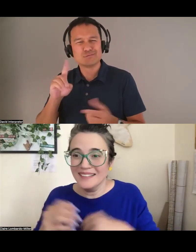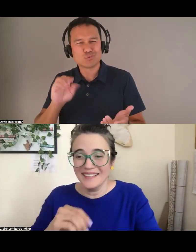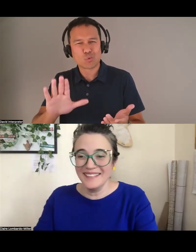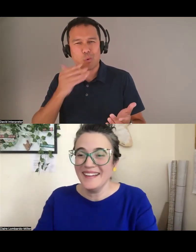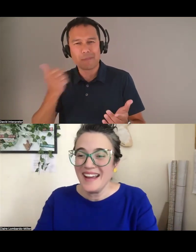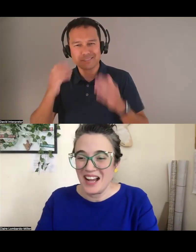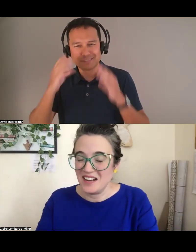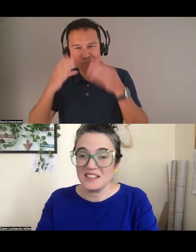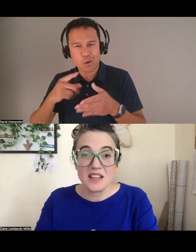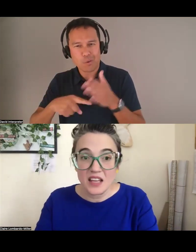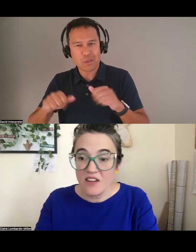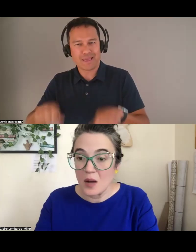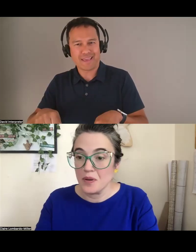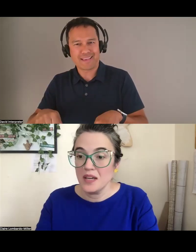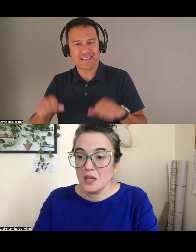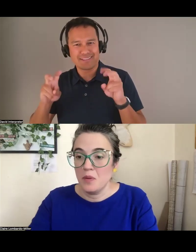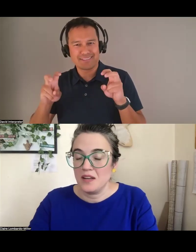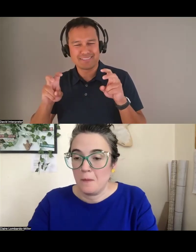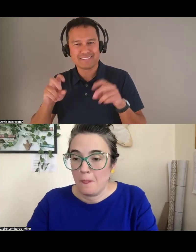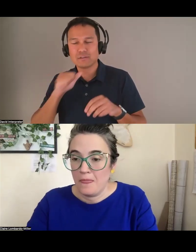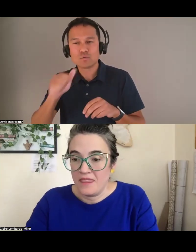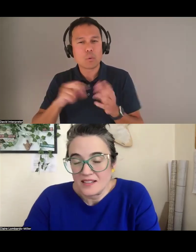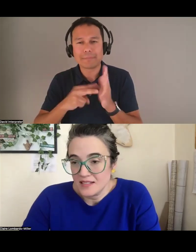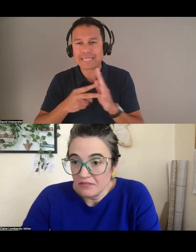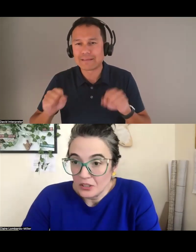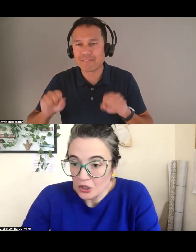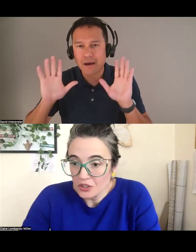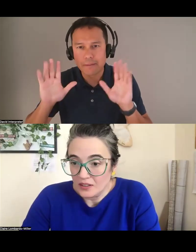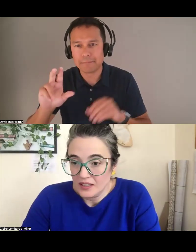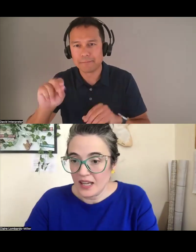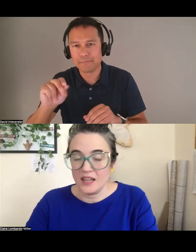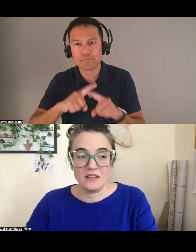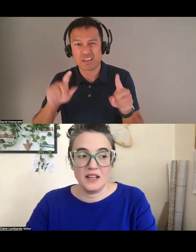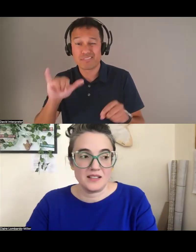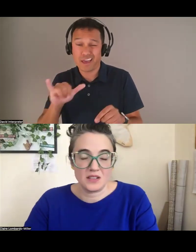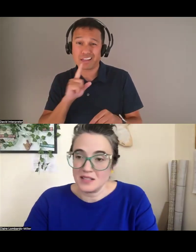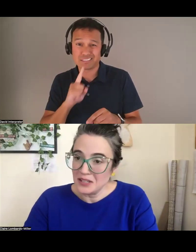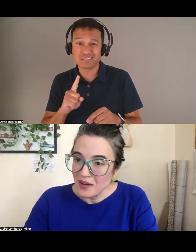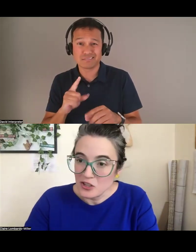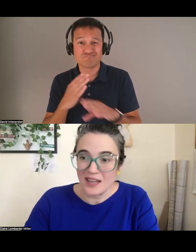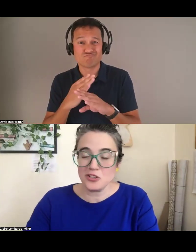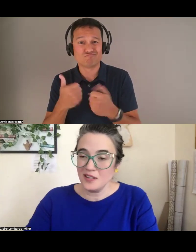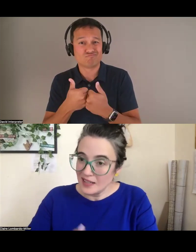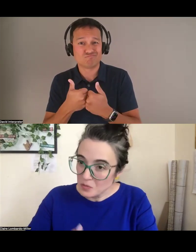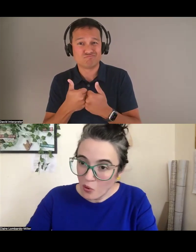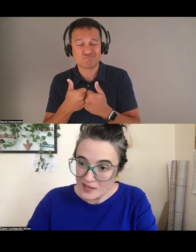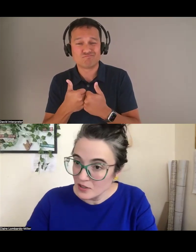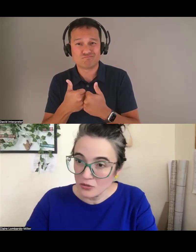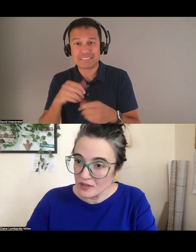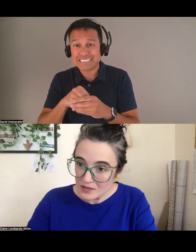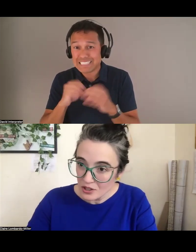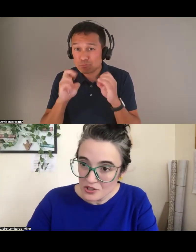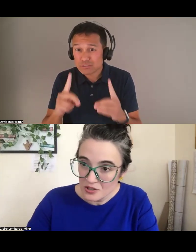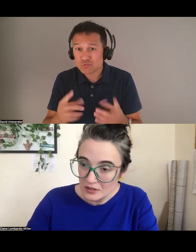can. Not to say give up, but that's a definite hurdle. And it's continued education, it's pointing